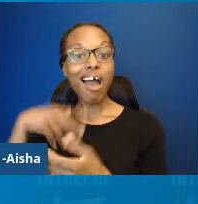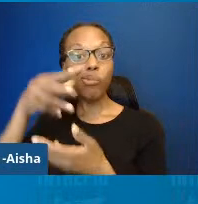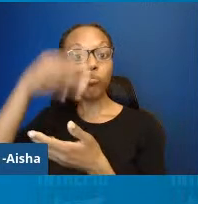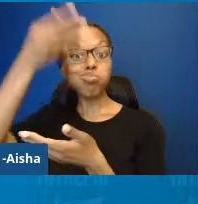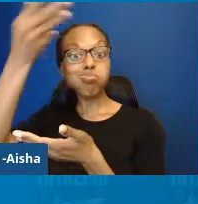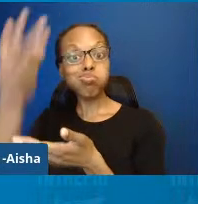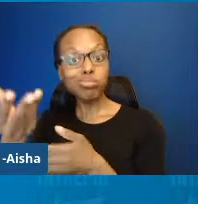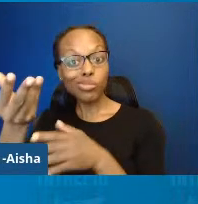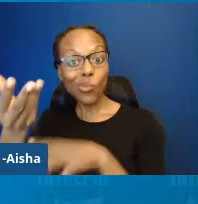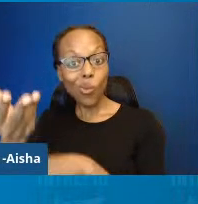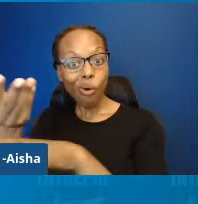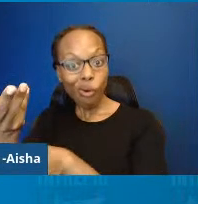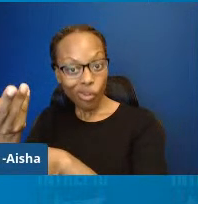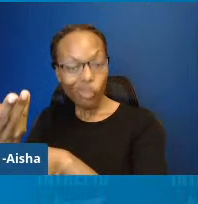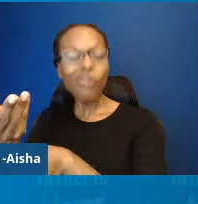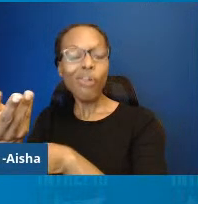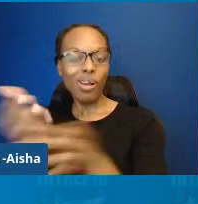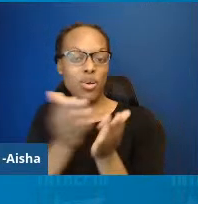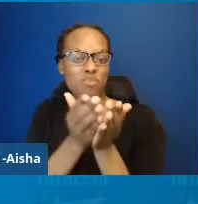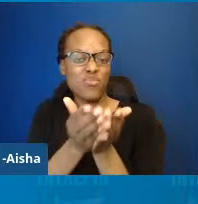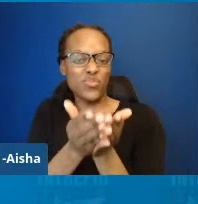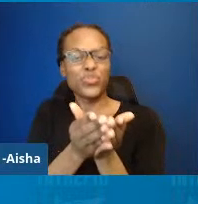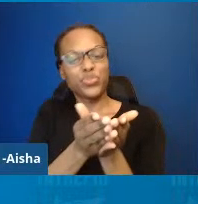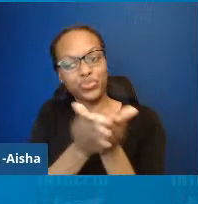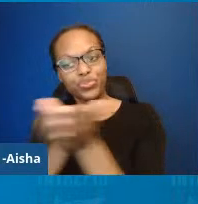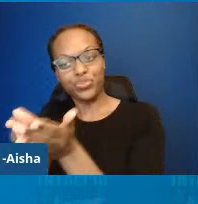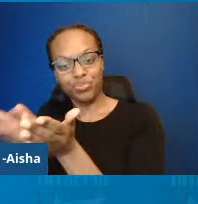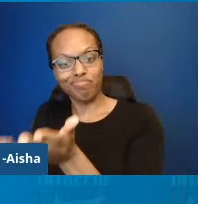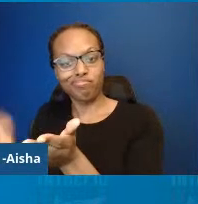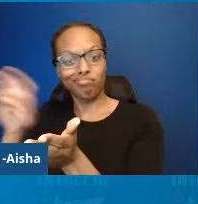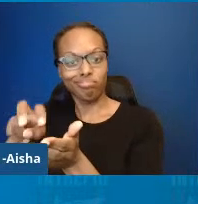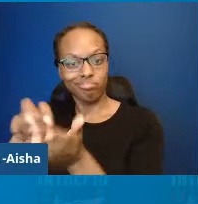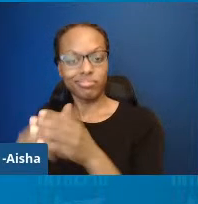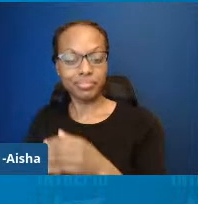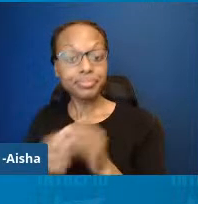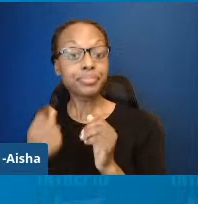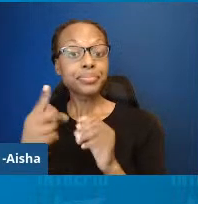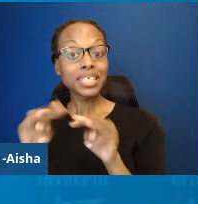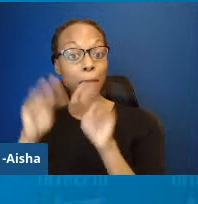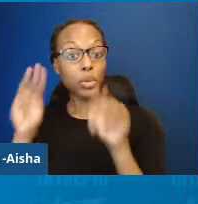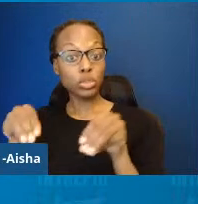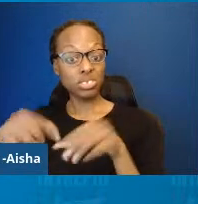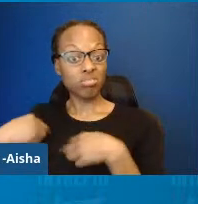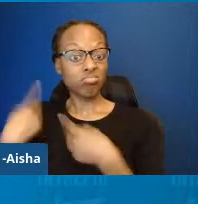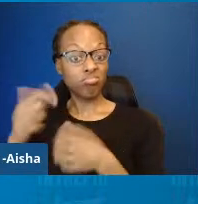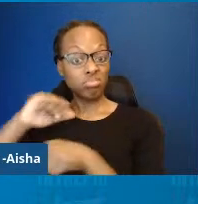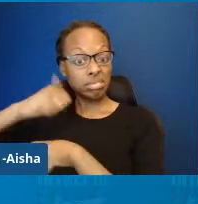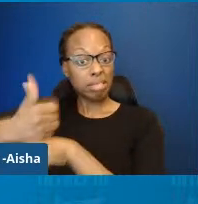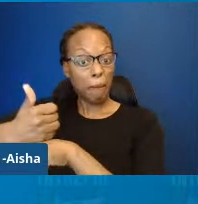Intrepid has been a museum in New York City and our spot at Pier 86 since